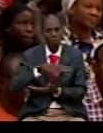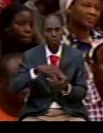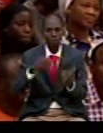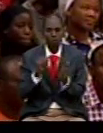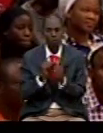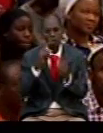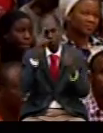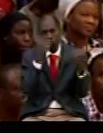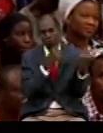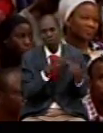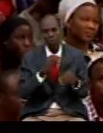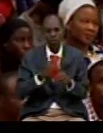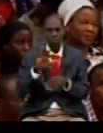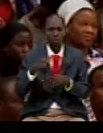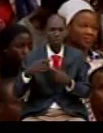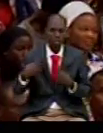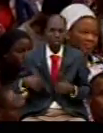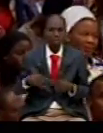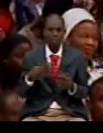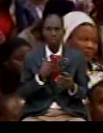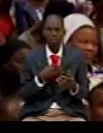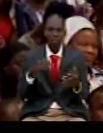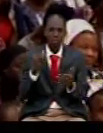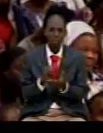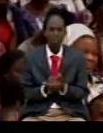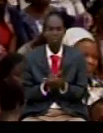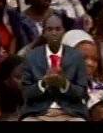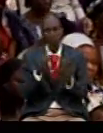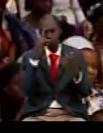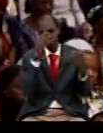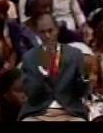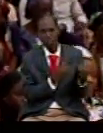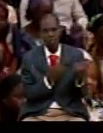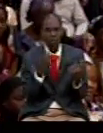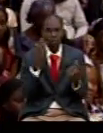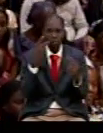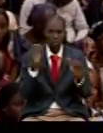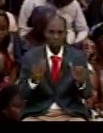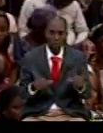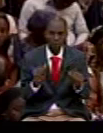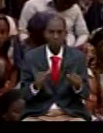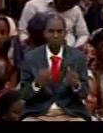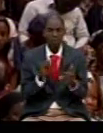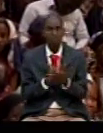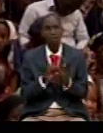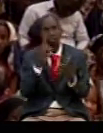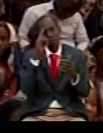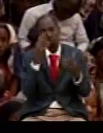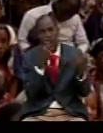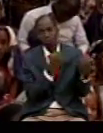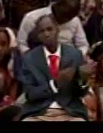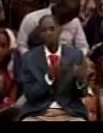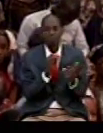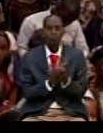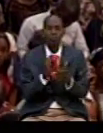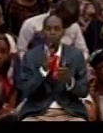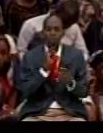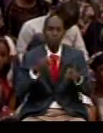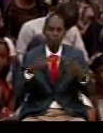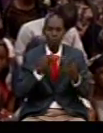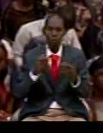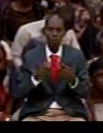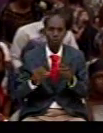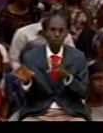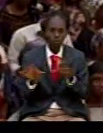And that faith visible, that faith active, that faith that is going to